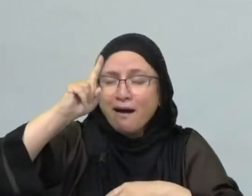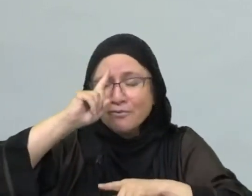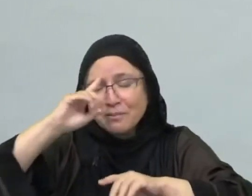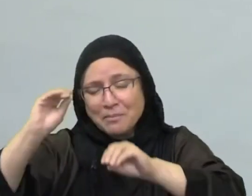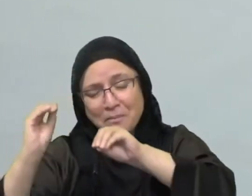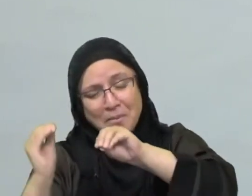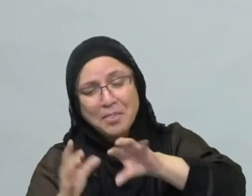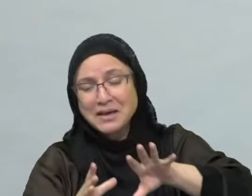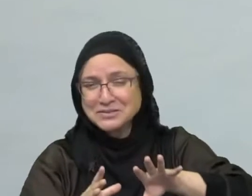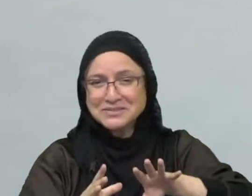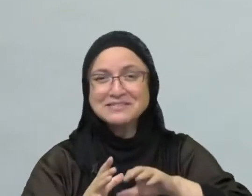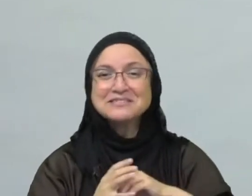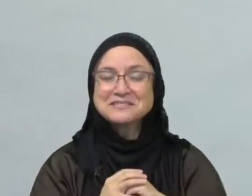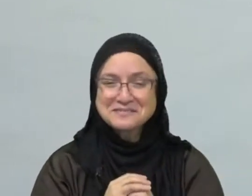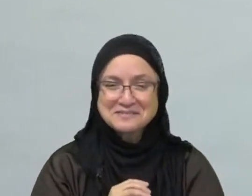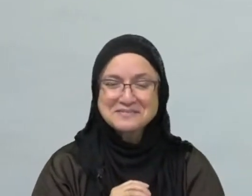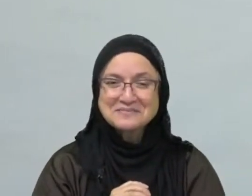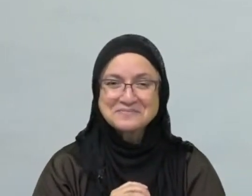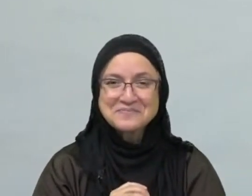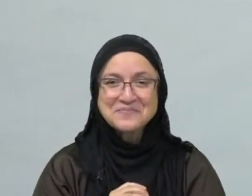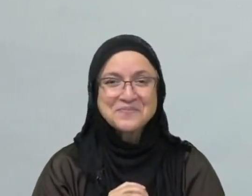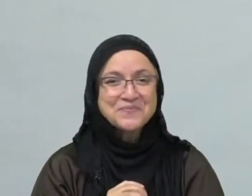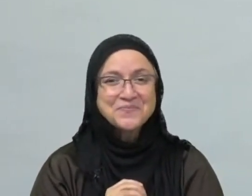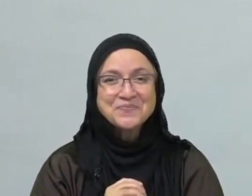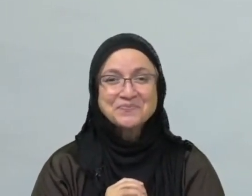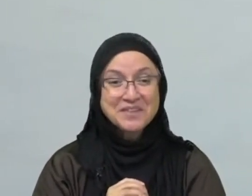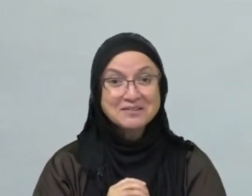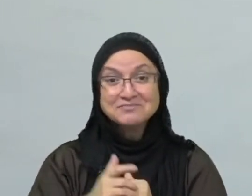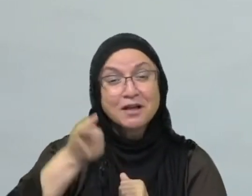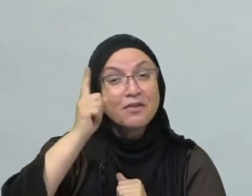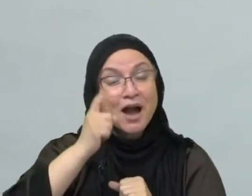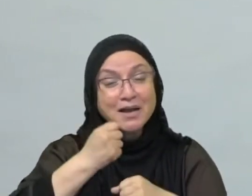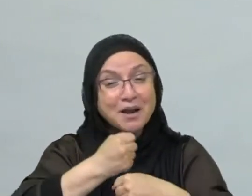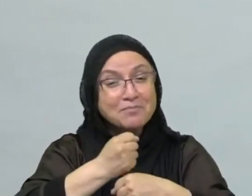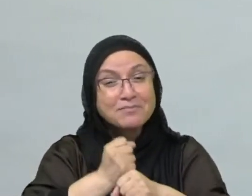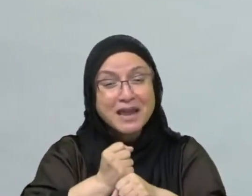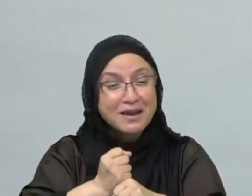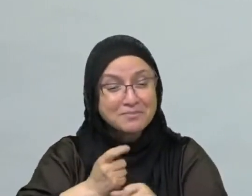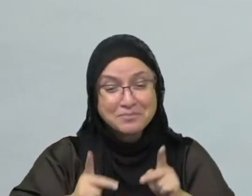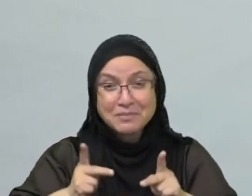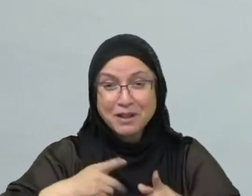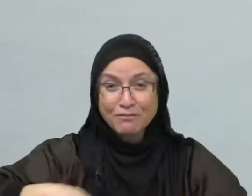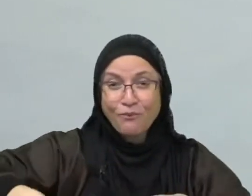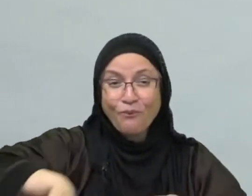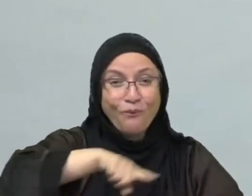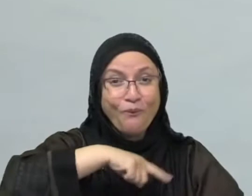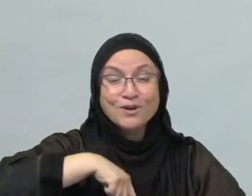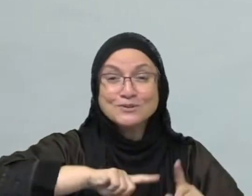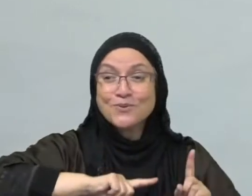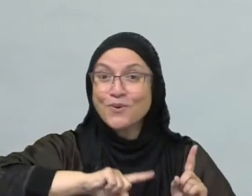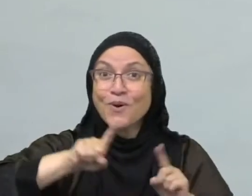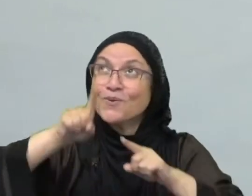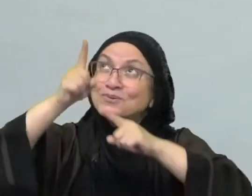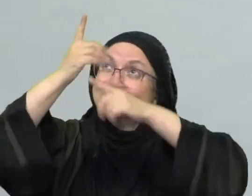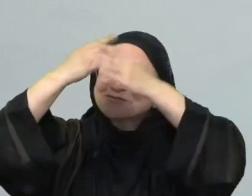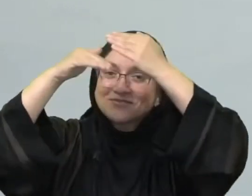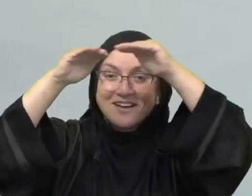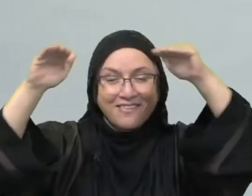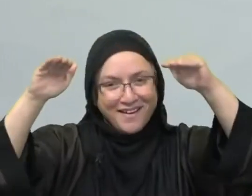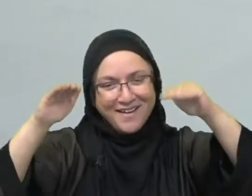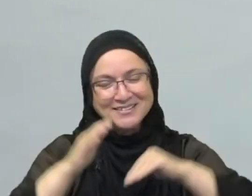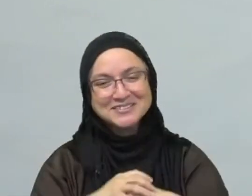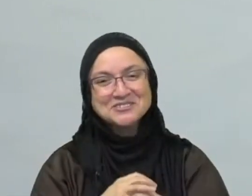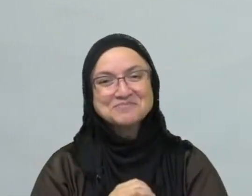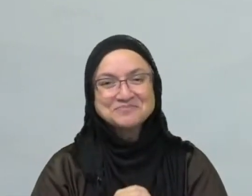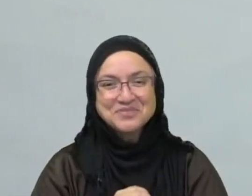May Allah subhanahu wa ta'ala make us amongst the recipients of his promised paradise. May Allah subhanahu wa ta'ala grant us paradise with our beloved Prophet